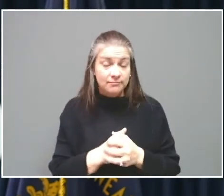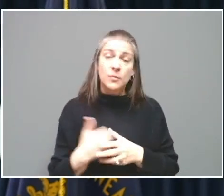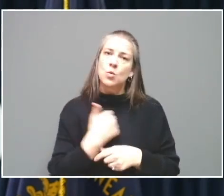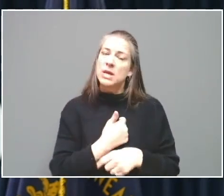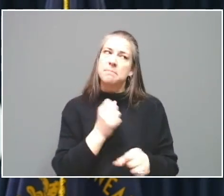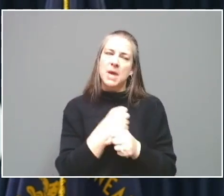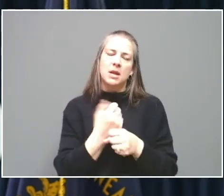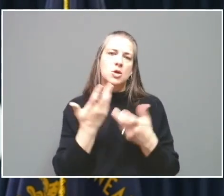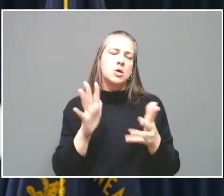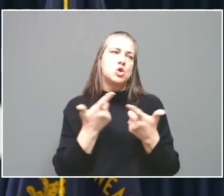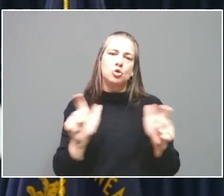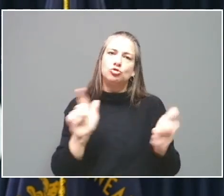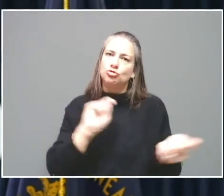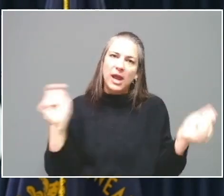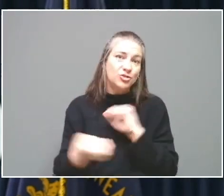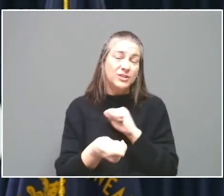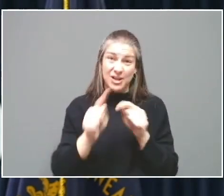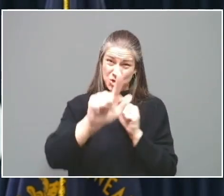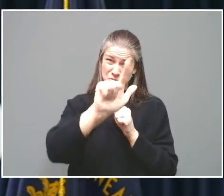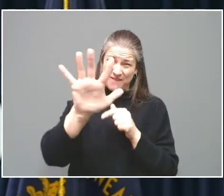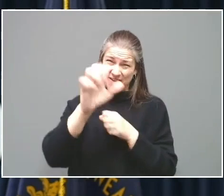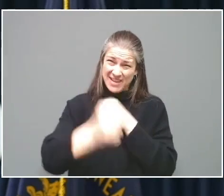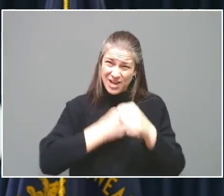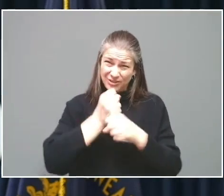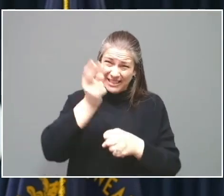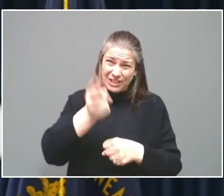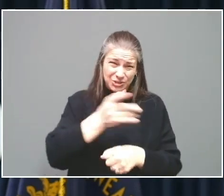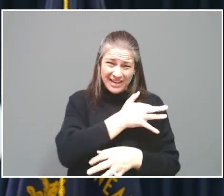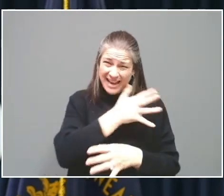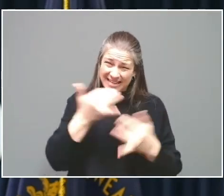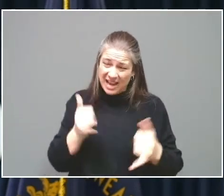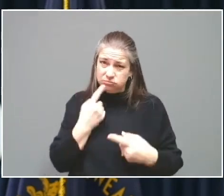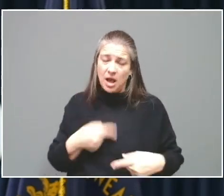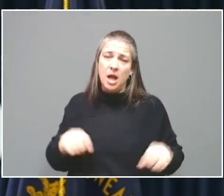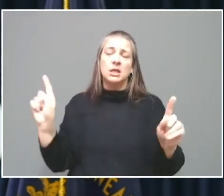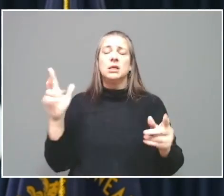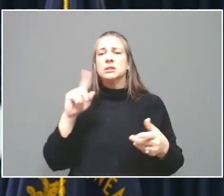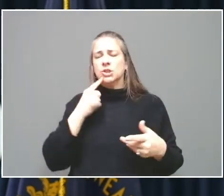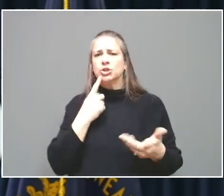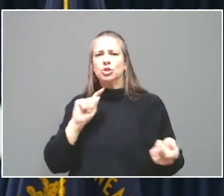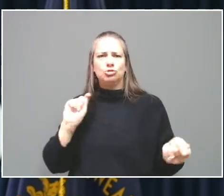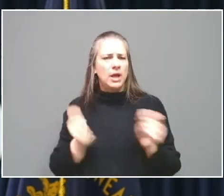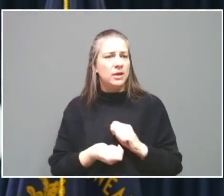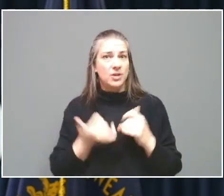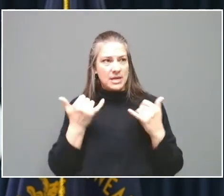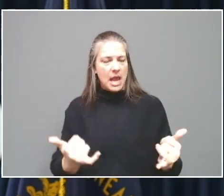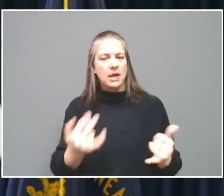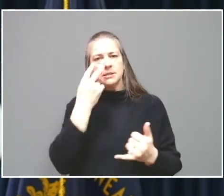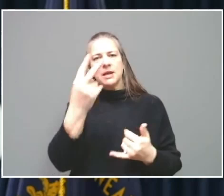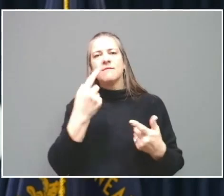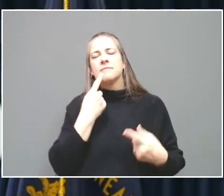system's 25-year history. And we are starting to see some real results with